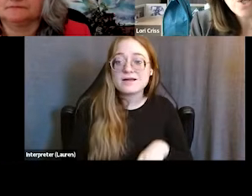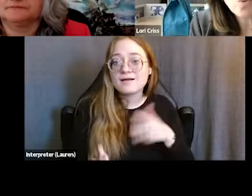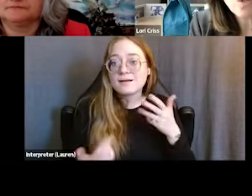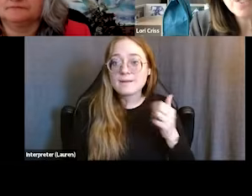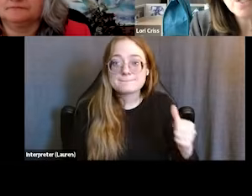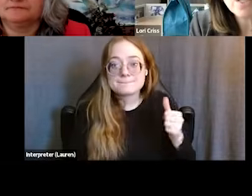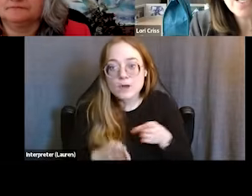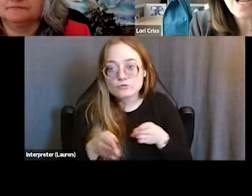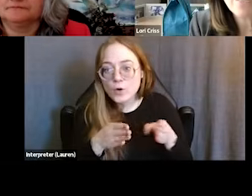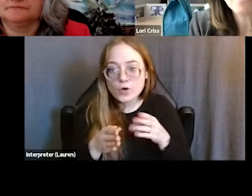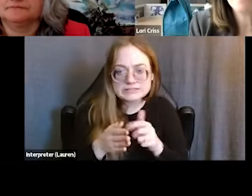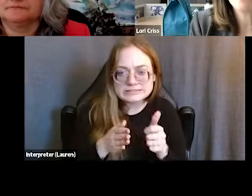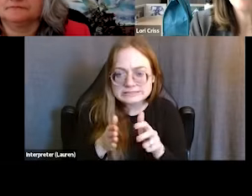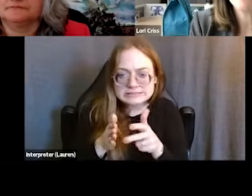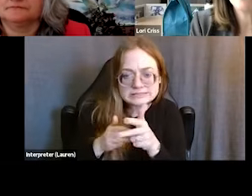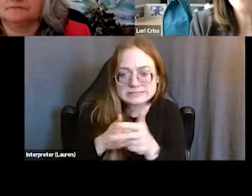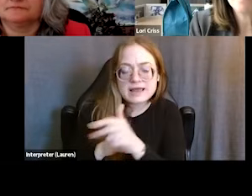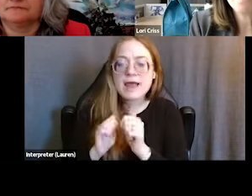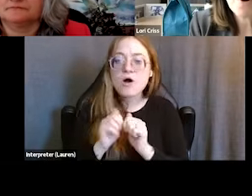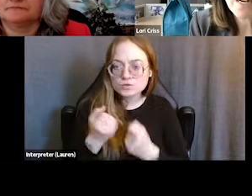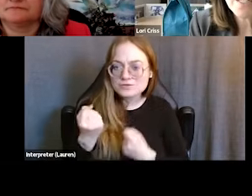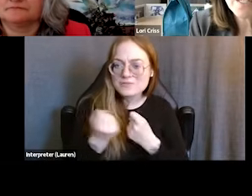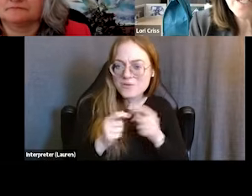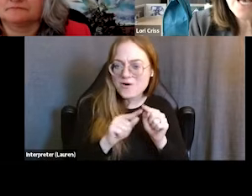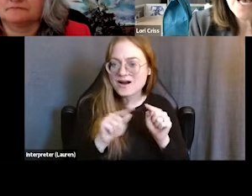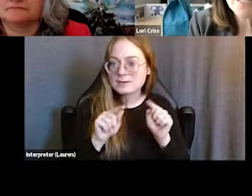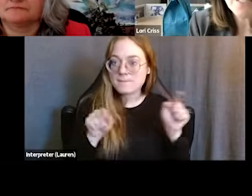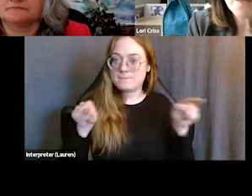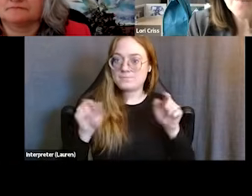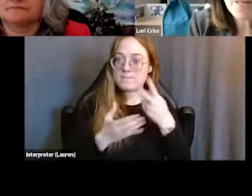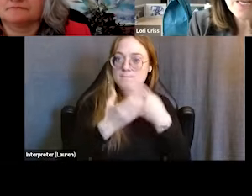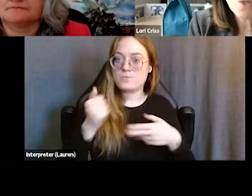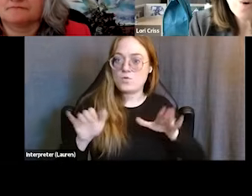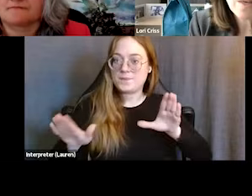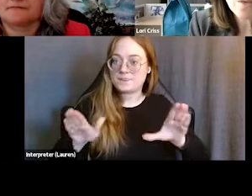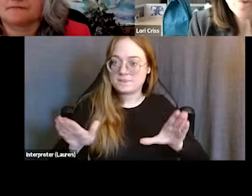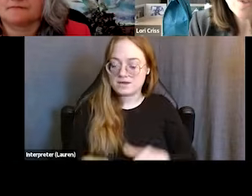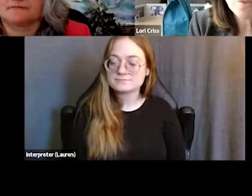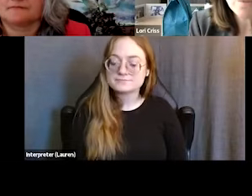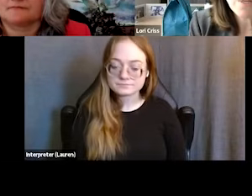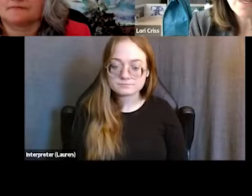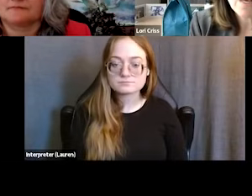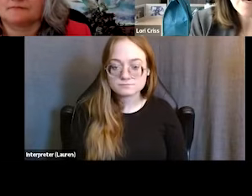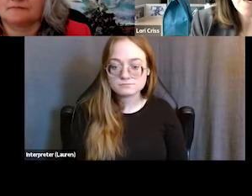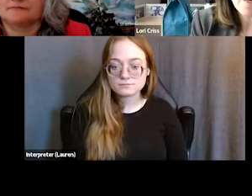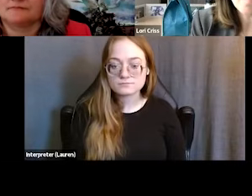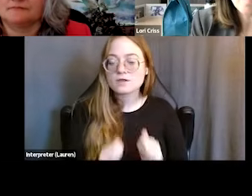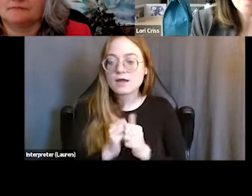communities. So really looking at how to support this practice and to implement it in a way that was going to